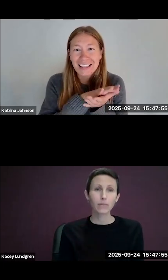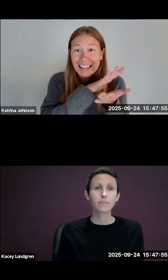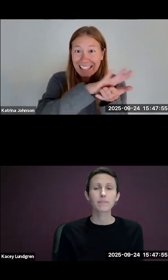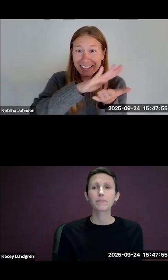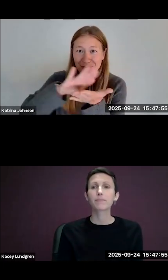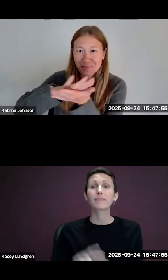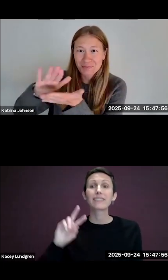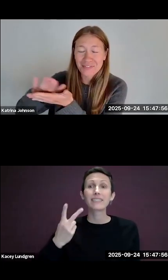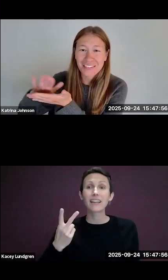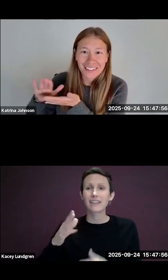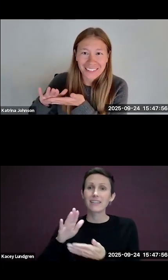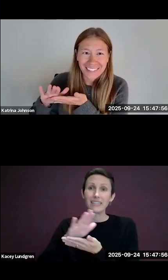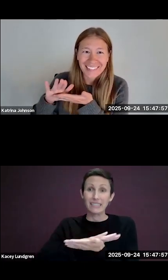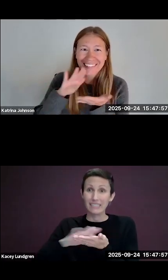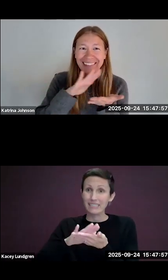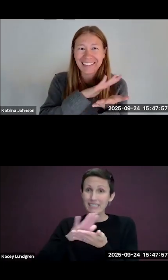Next, clean.